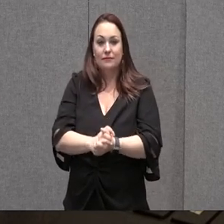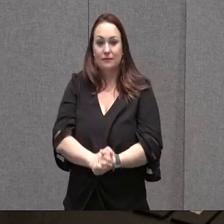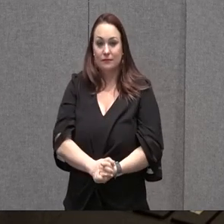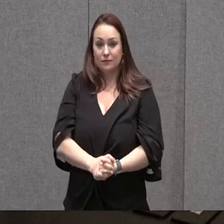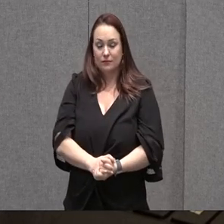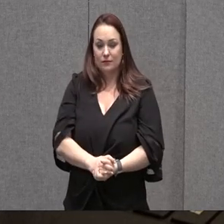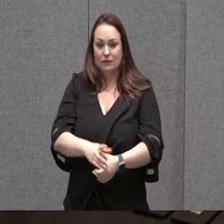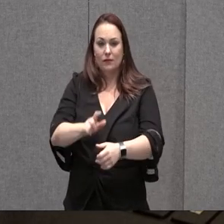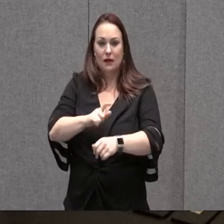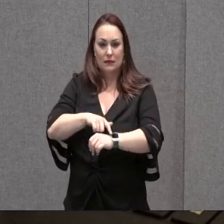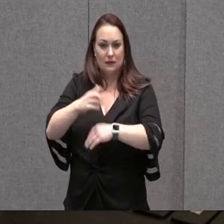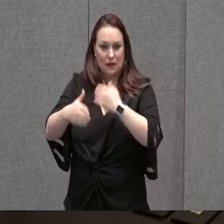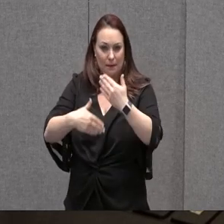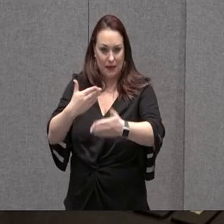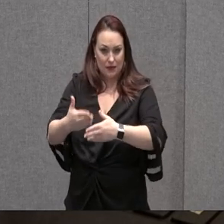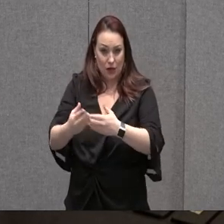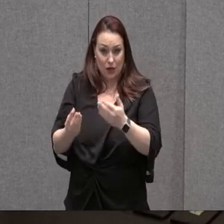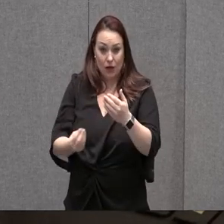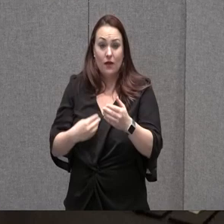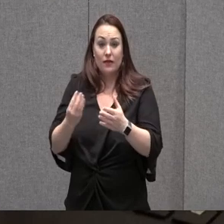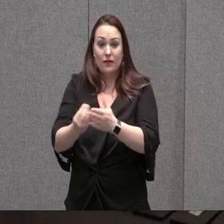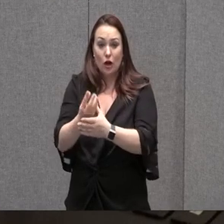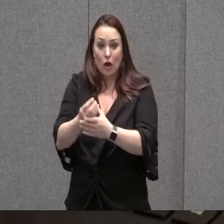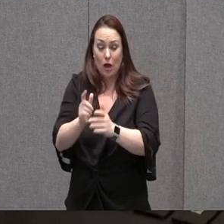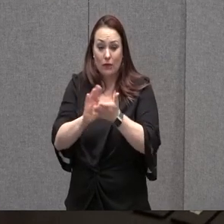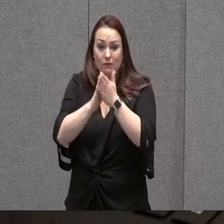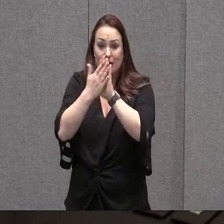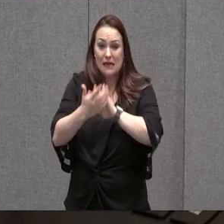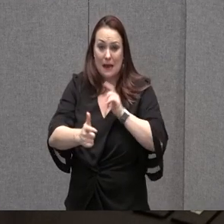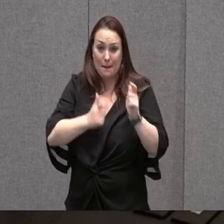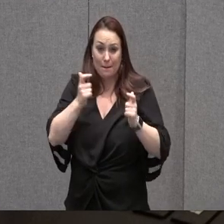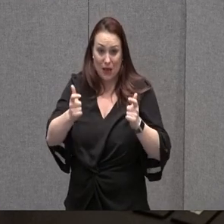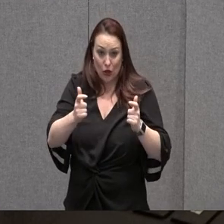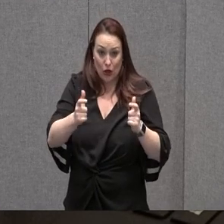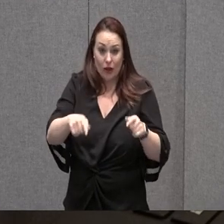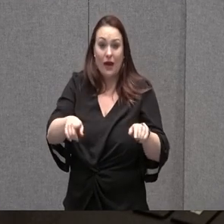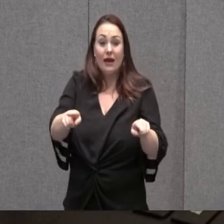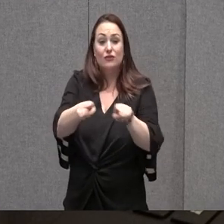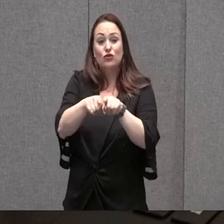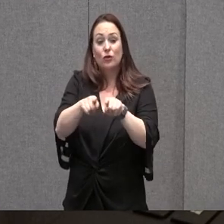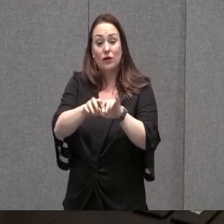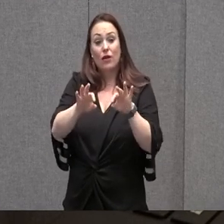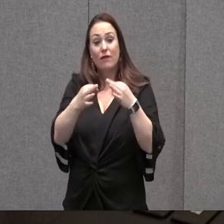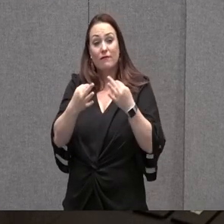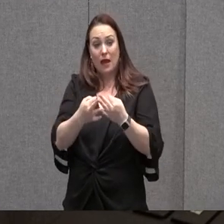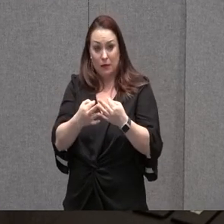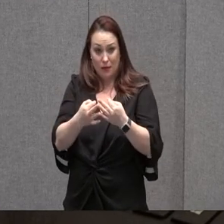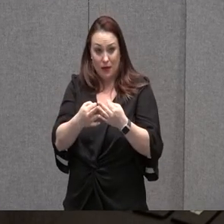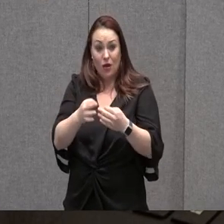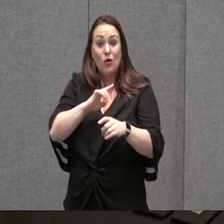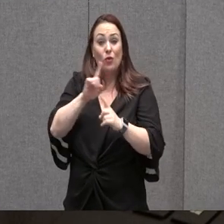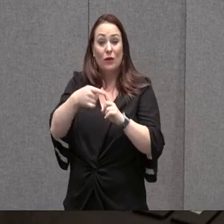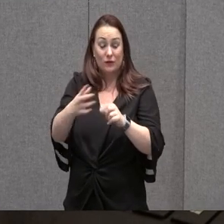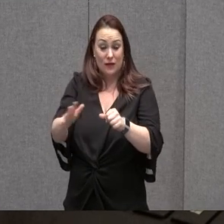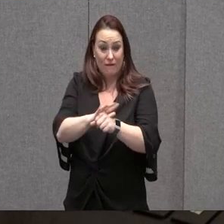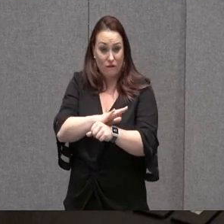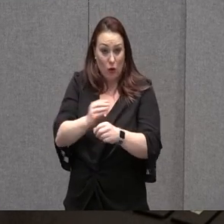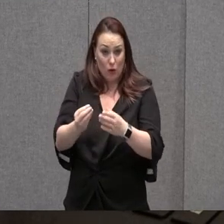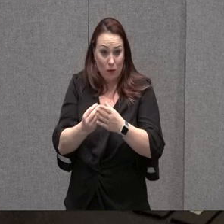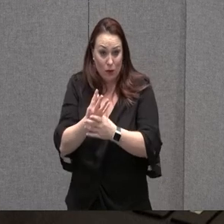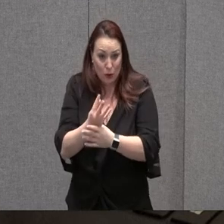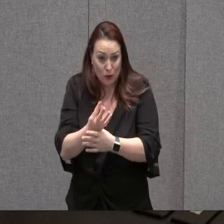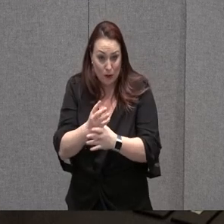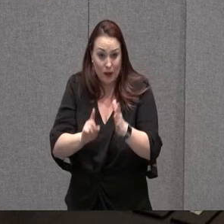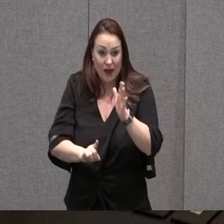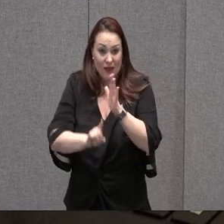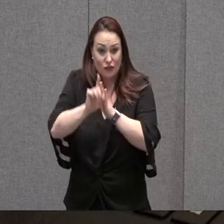As time passed, our garden grew bigger, and so did our family. When our garden was finally in full bloom and growing tall, we'd run